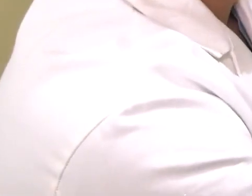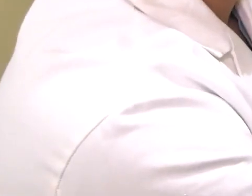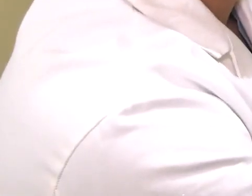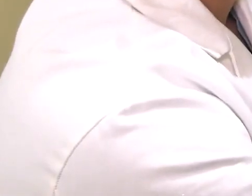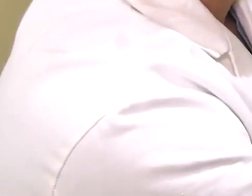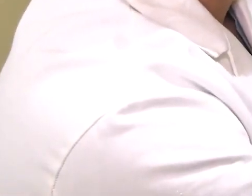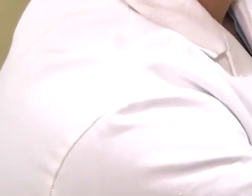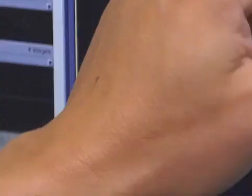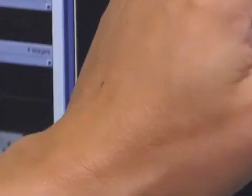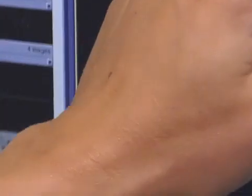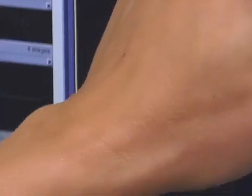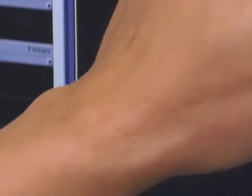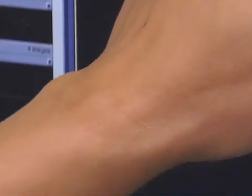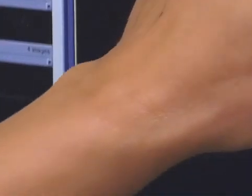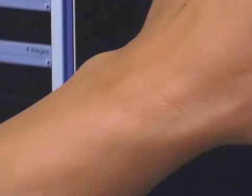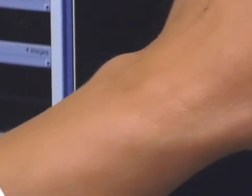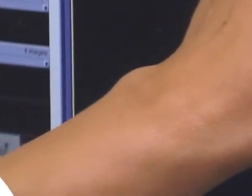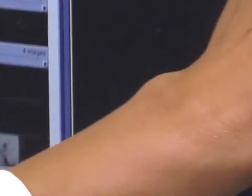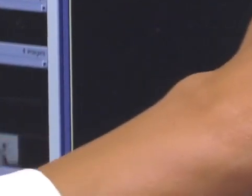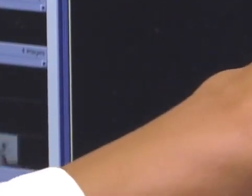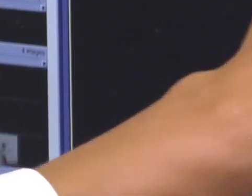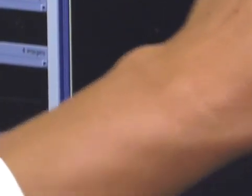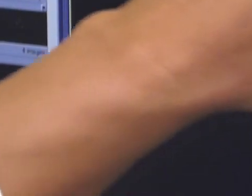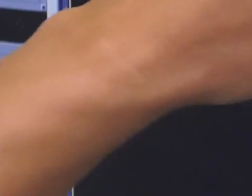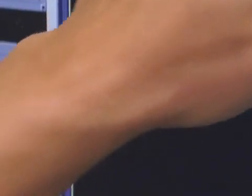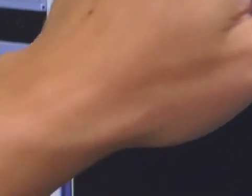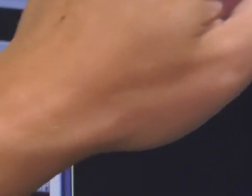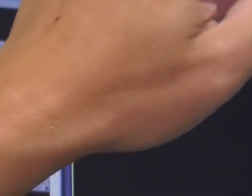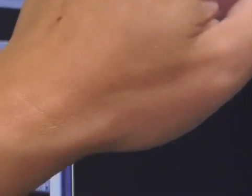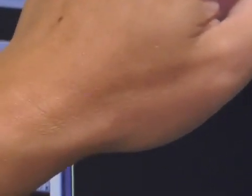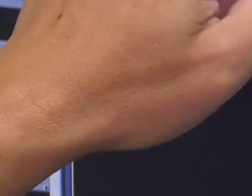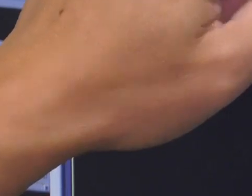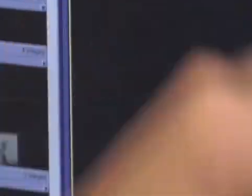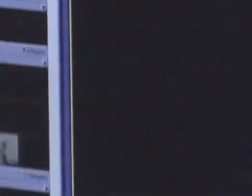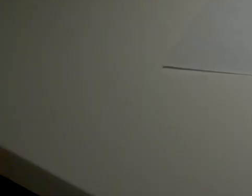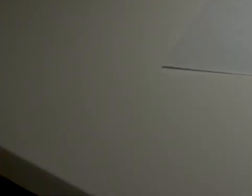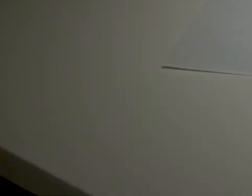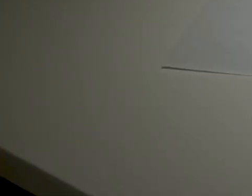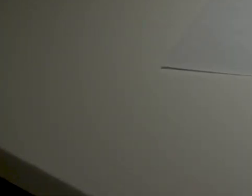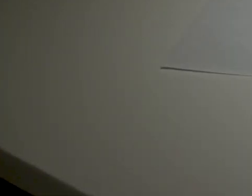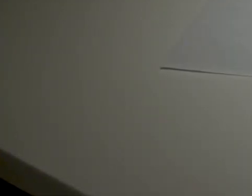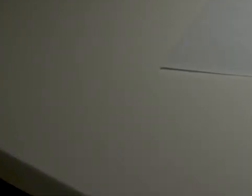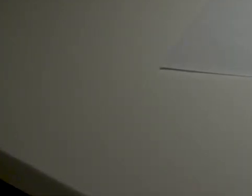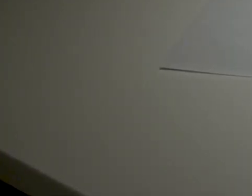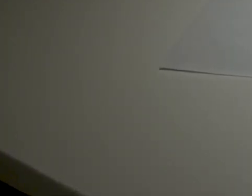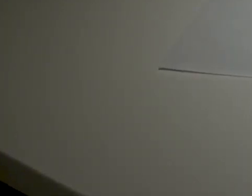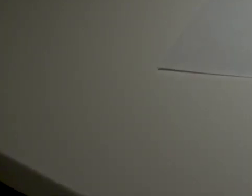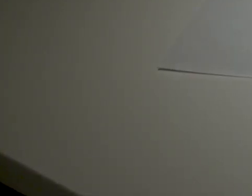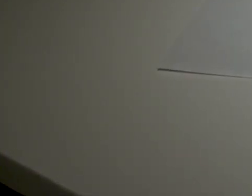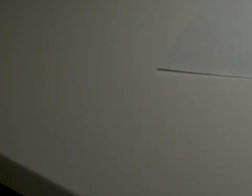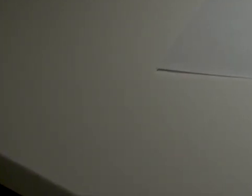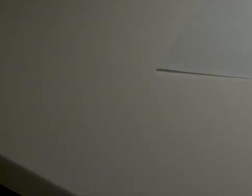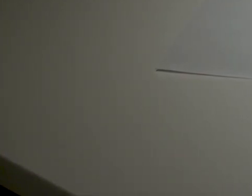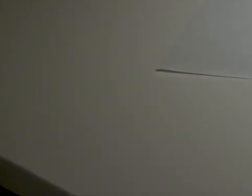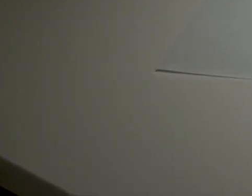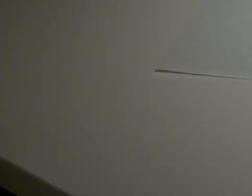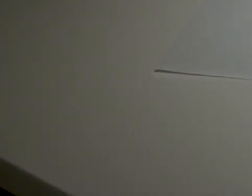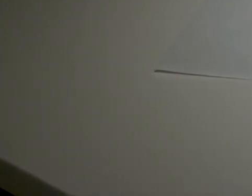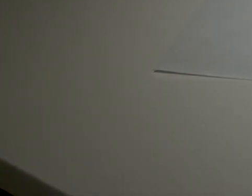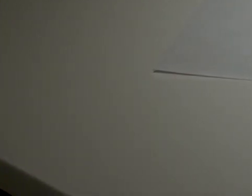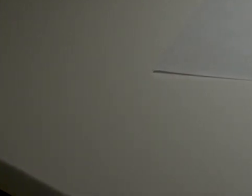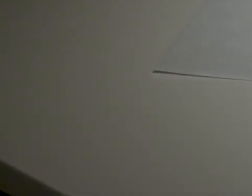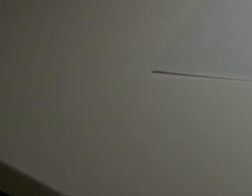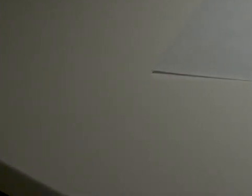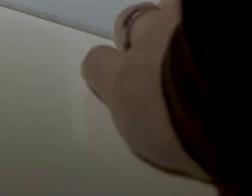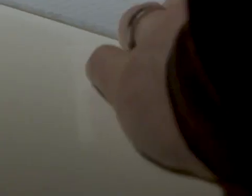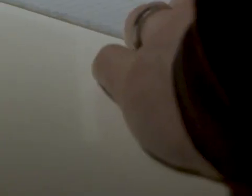we wanted to do was use a device that's very similar to a braided hose. 16 months later, on an evening in early